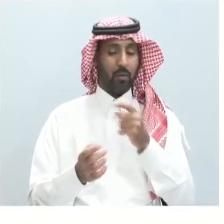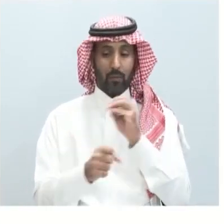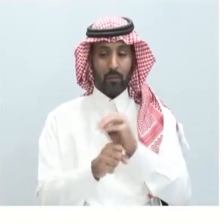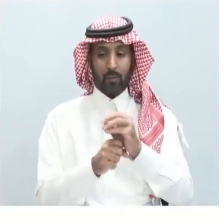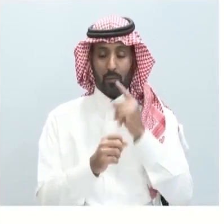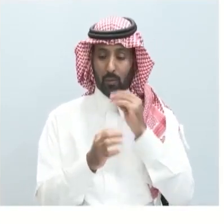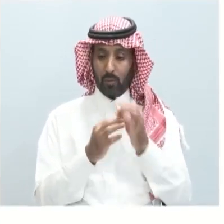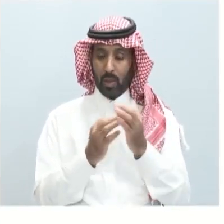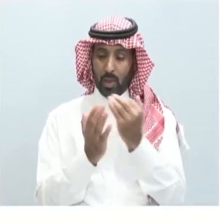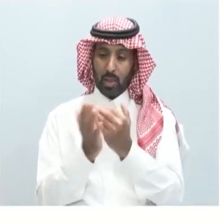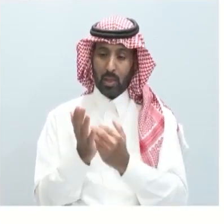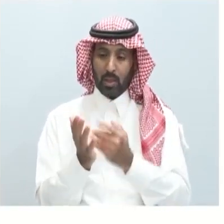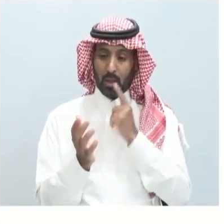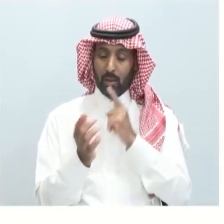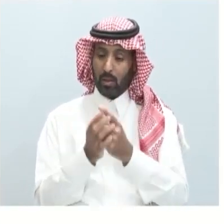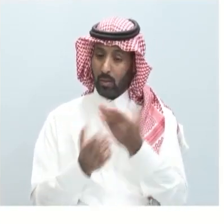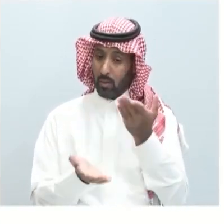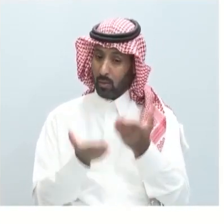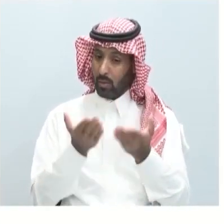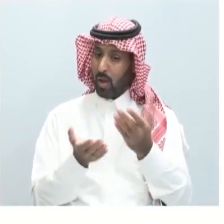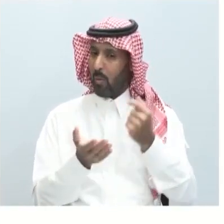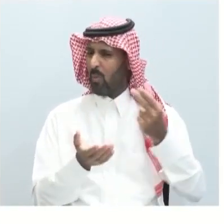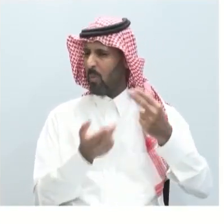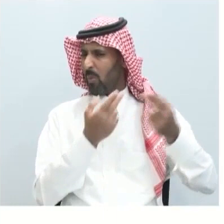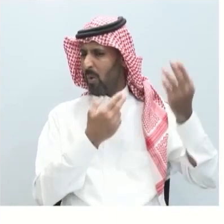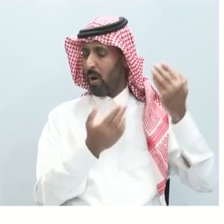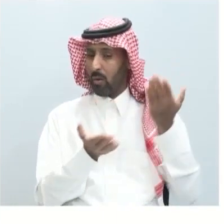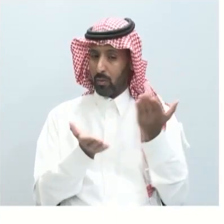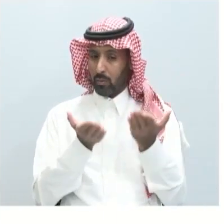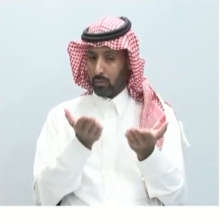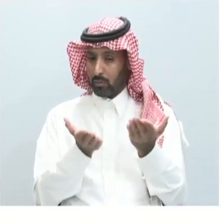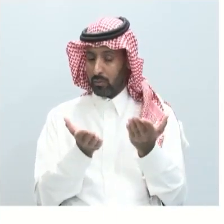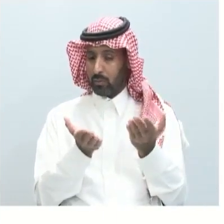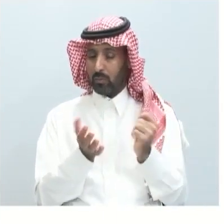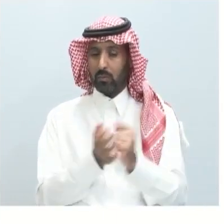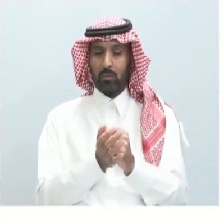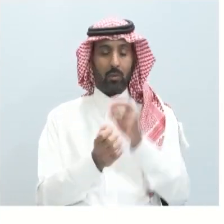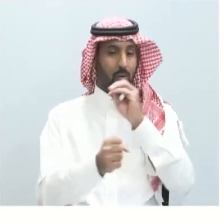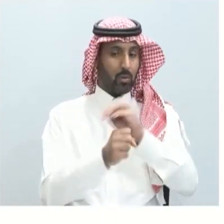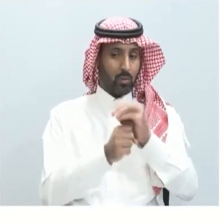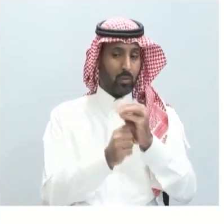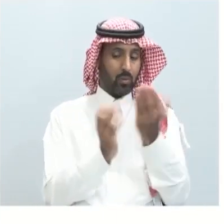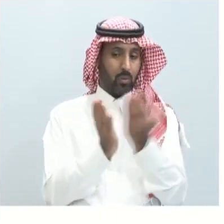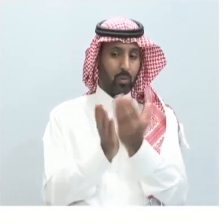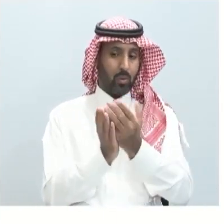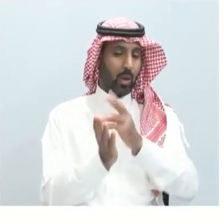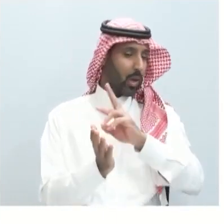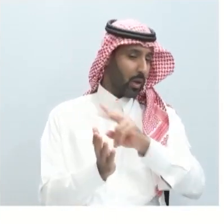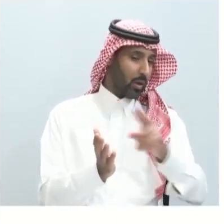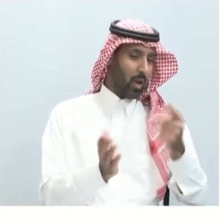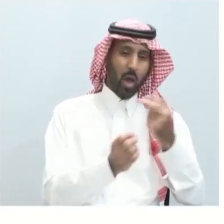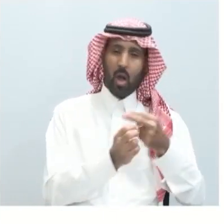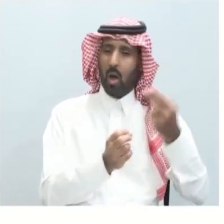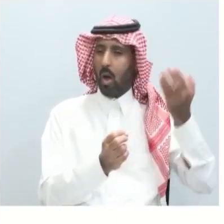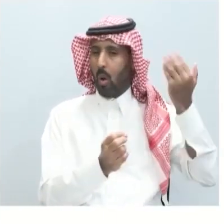educational system differ compared to the past? How will the educational system differ, be different from